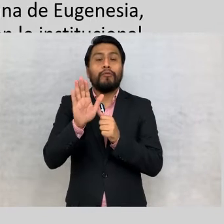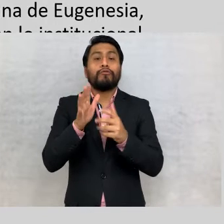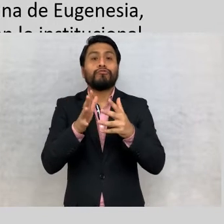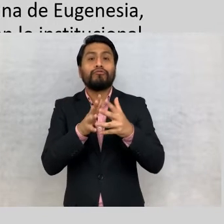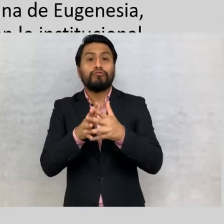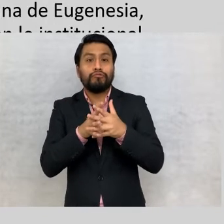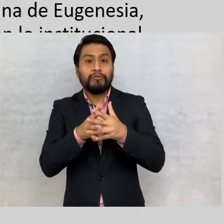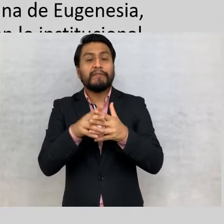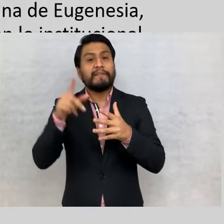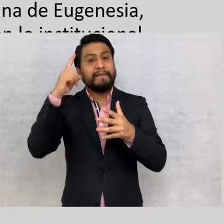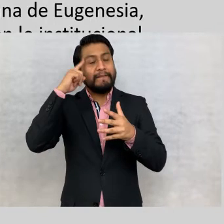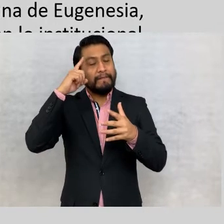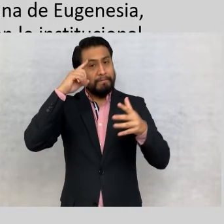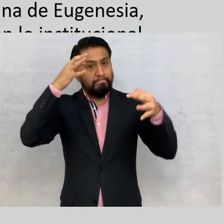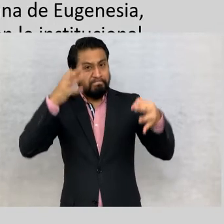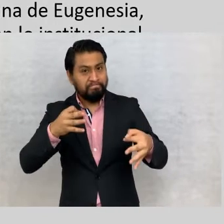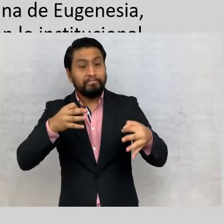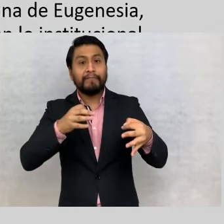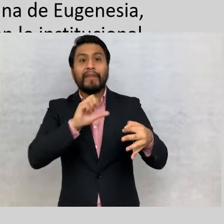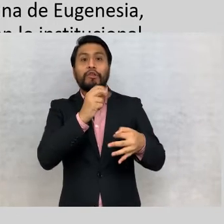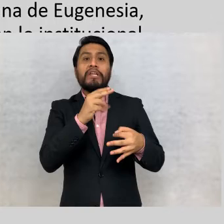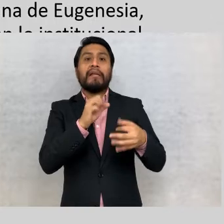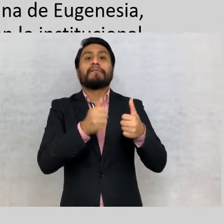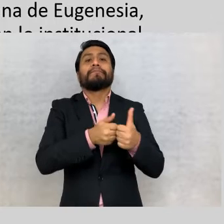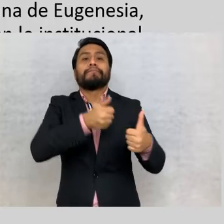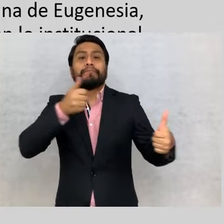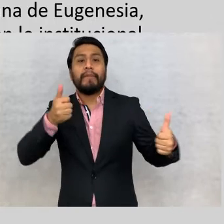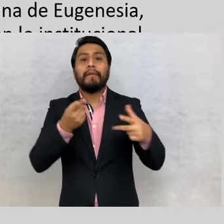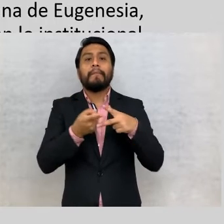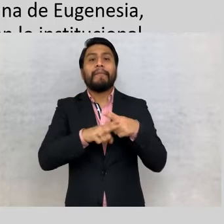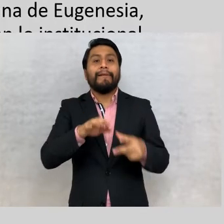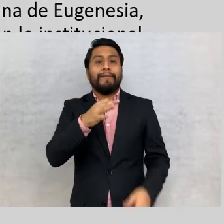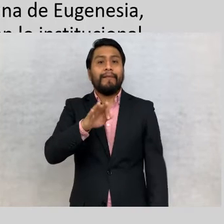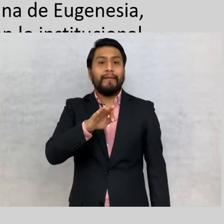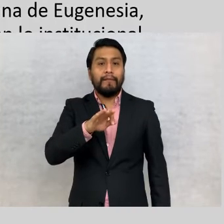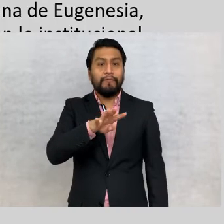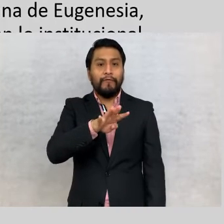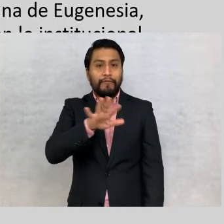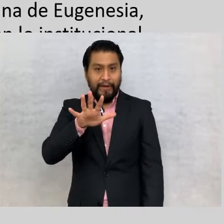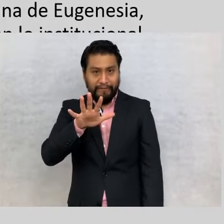formal distancing from eugenics beginning in 1945.